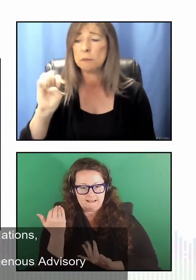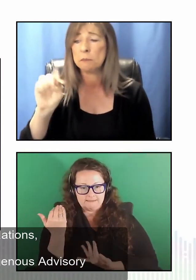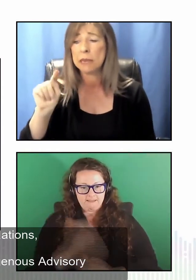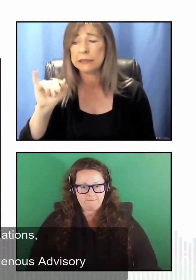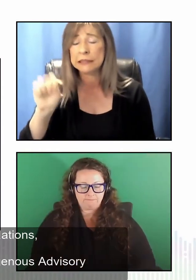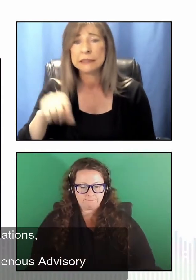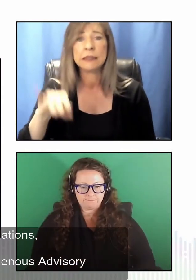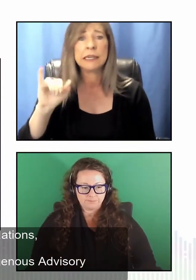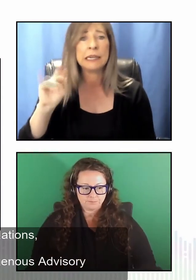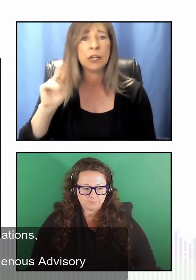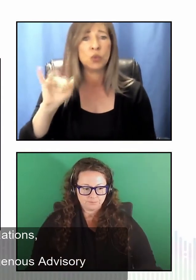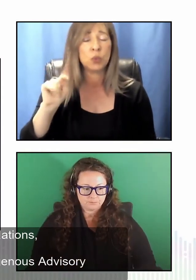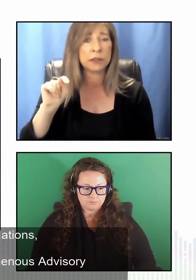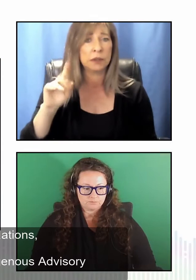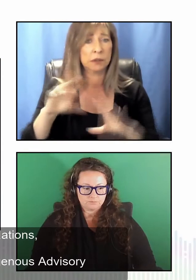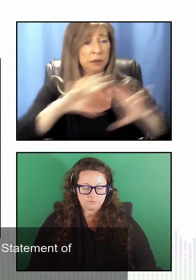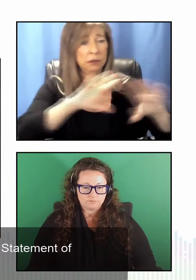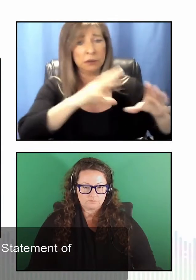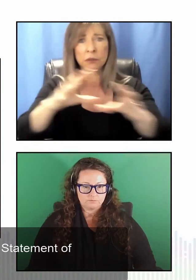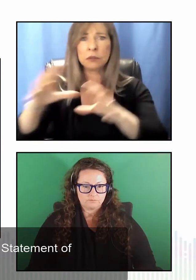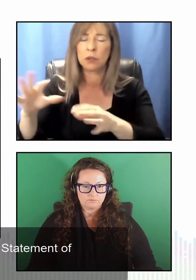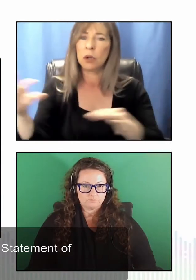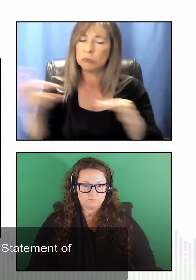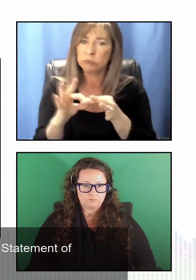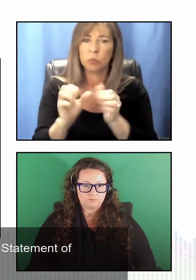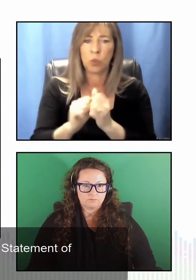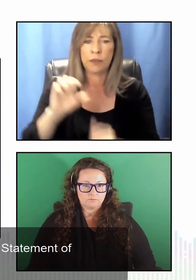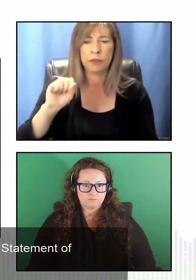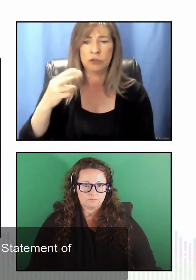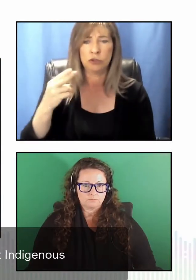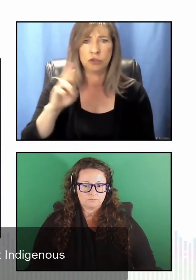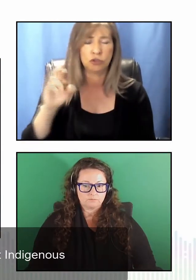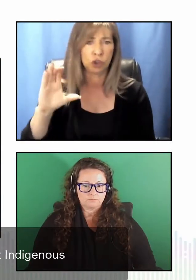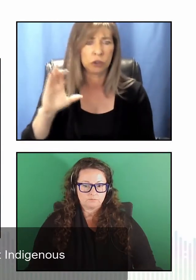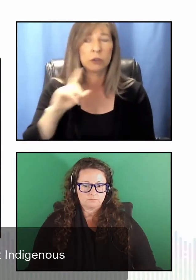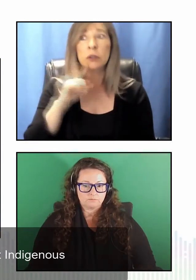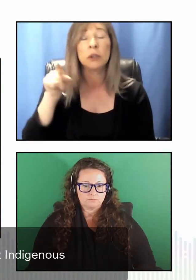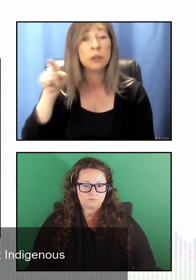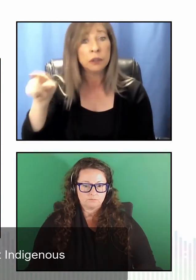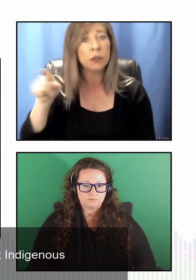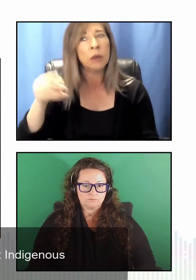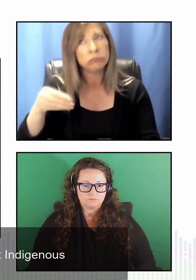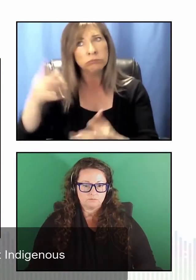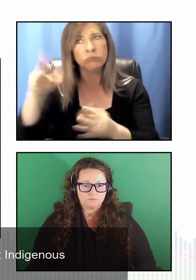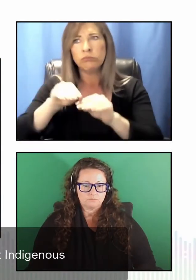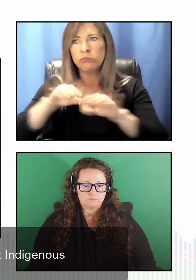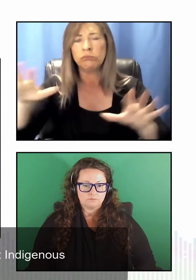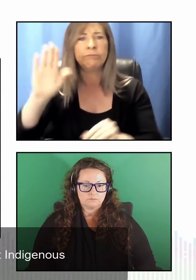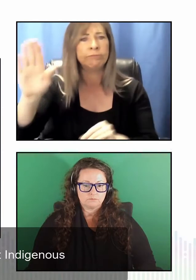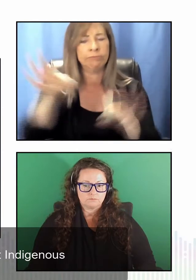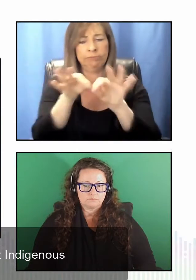collaboration with SSHRC's Indigenous Advisory Circle, SSHRC launched its Indigenous Research Statement of Principles. The